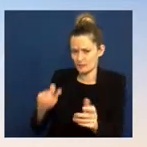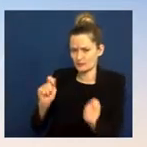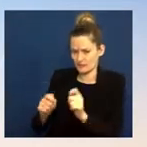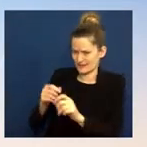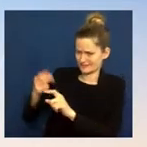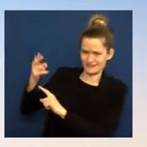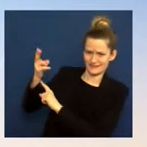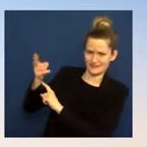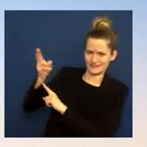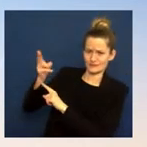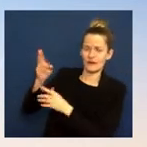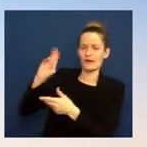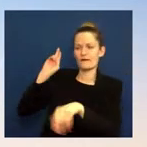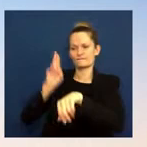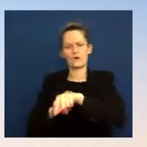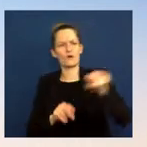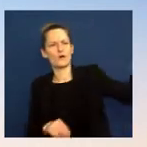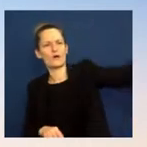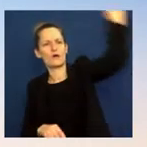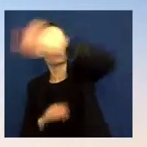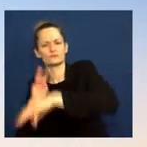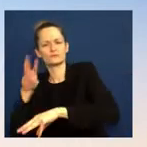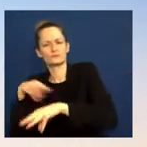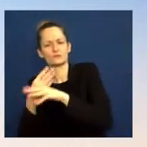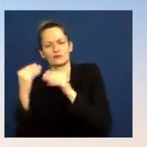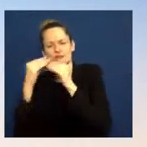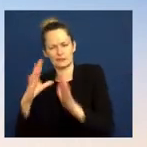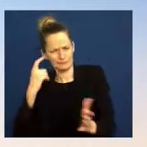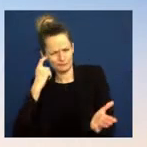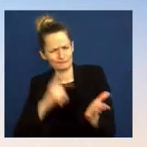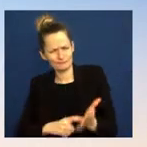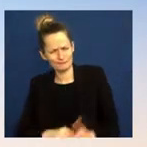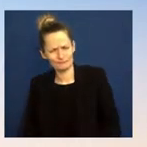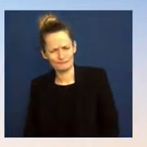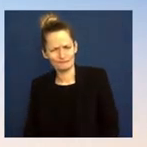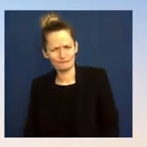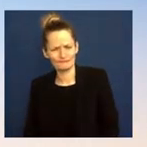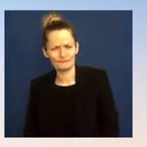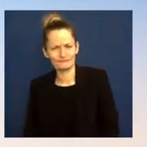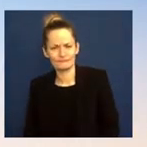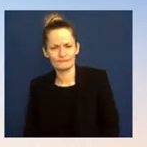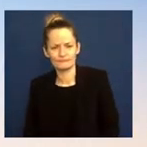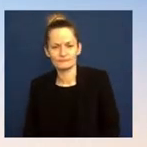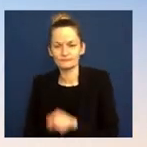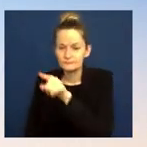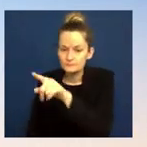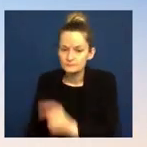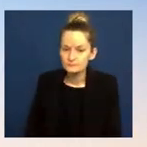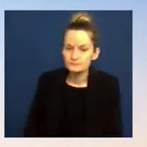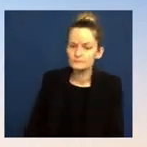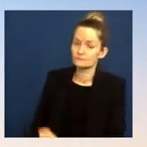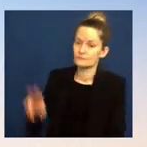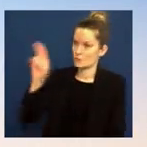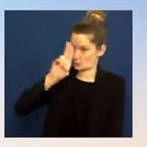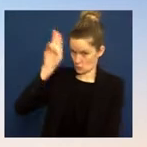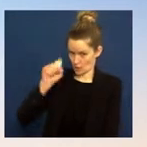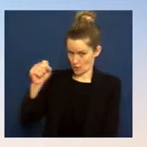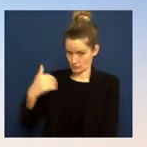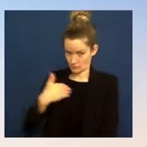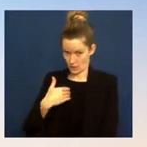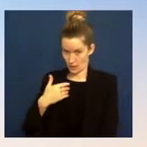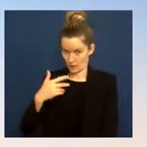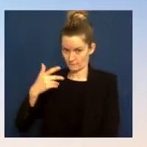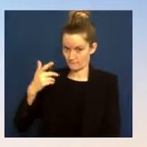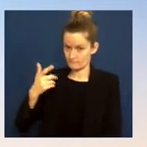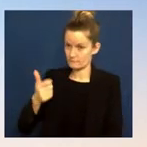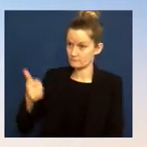is there, you don't have to name it necessarily, but are U.S. officials aware of a country, perhaps, that would adopt